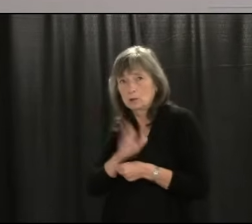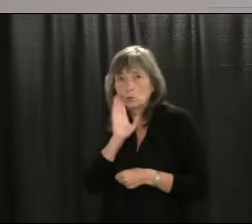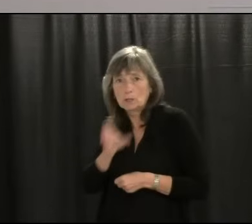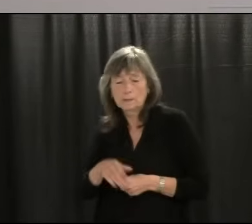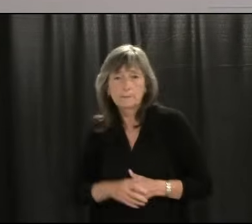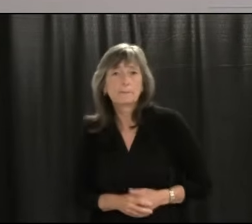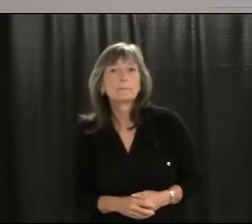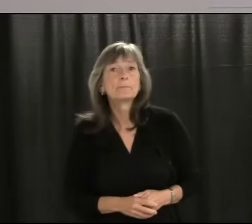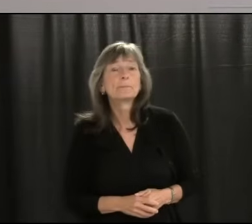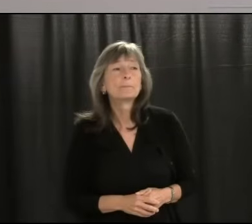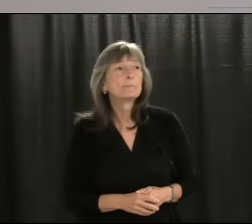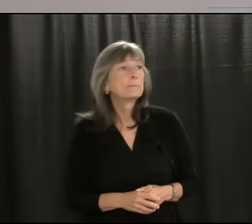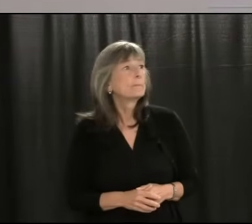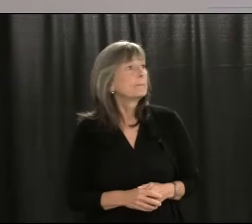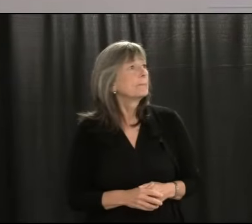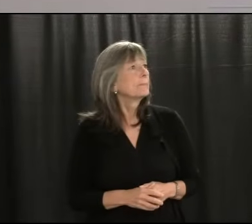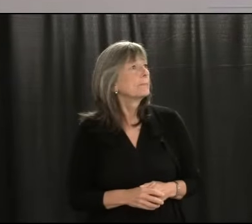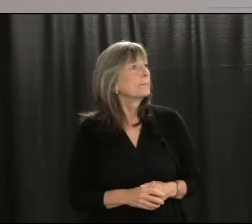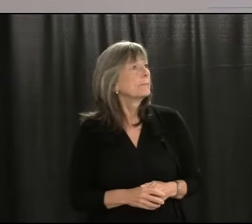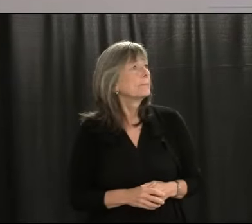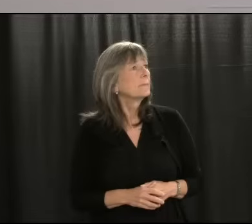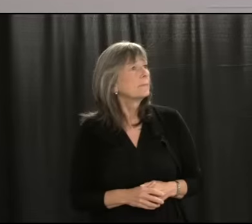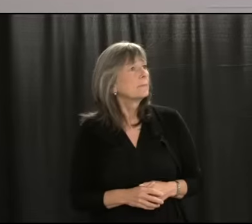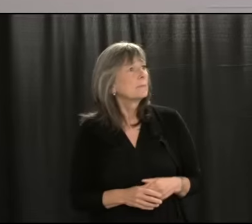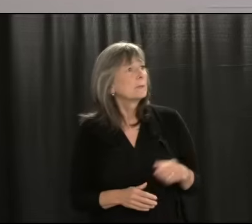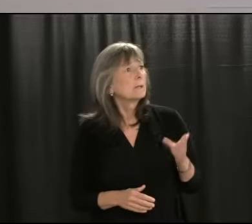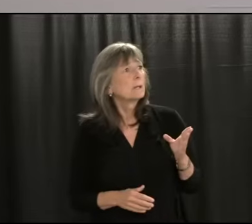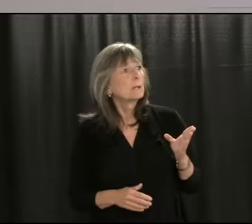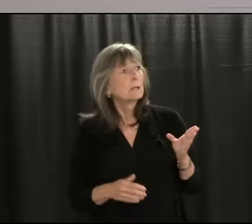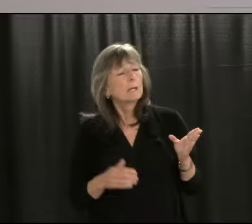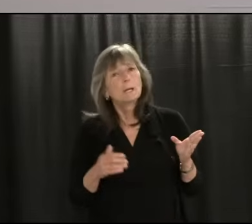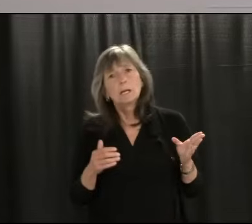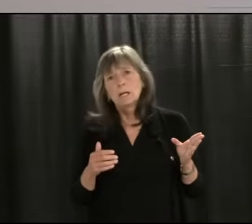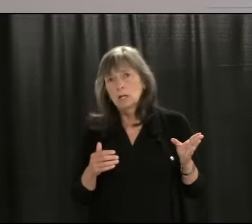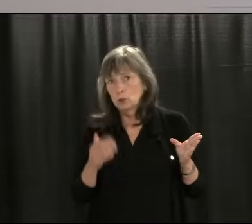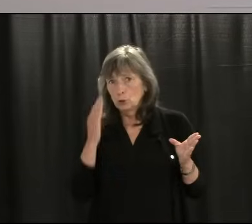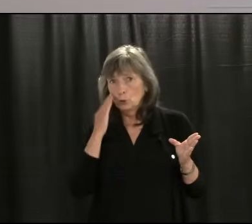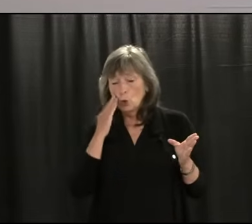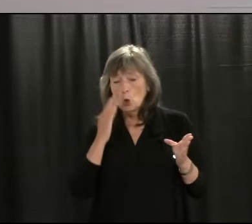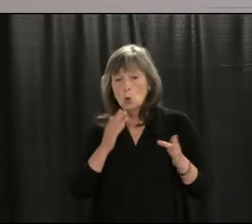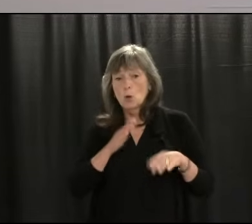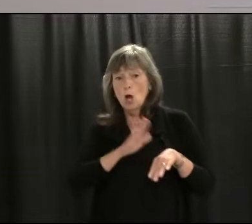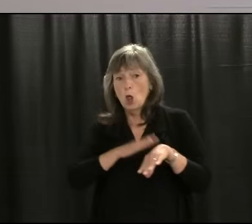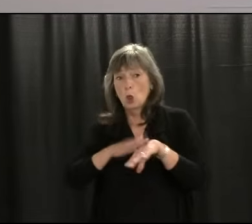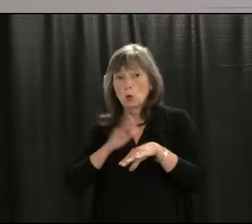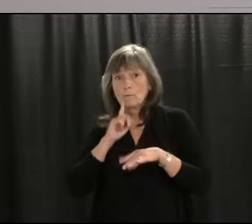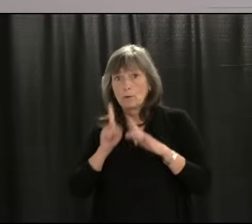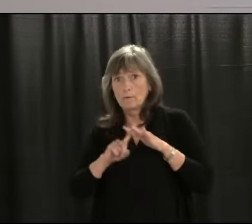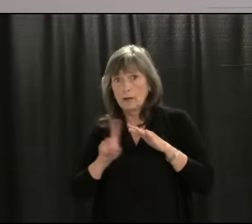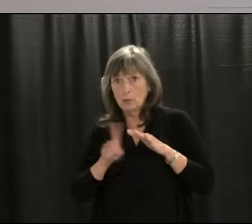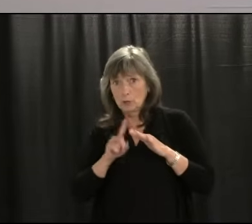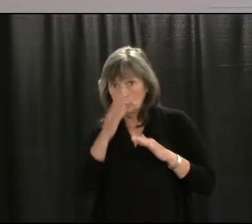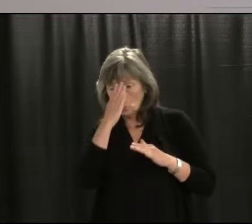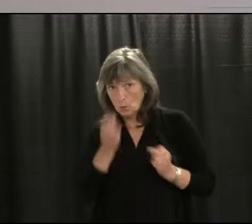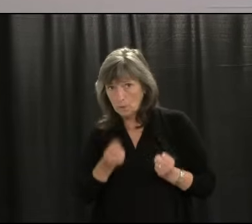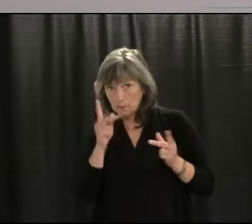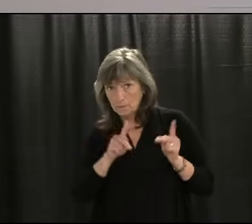Okay, any questions? Do you have any estimate on how many people this puts under evacuation alert? I don't have that number,